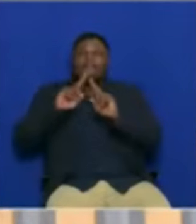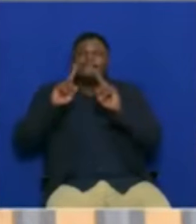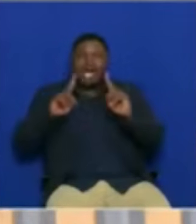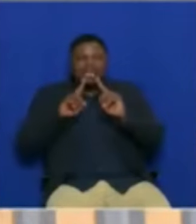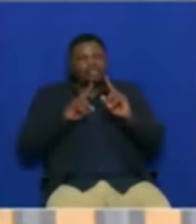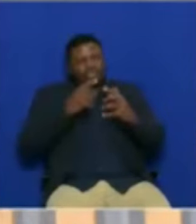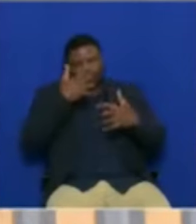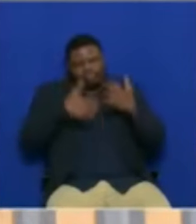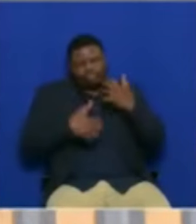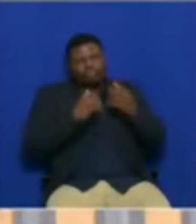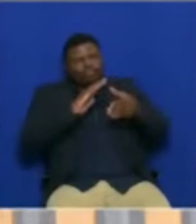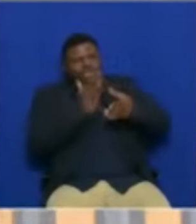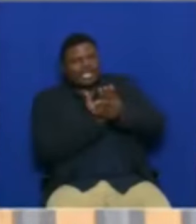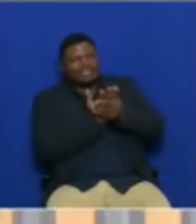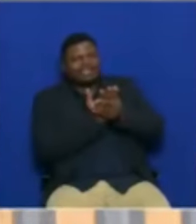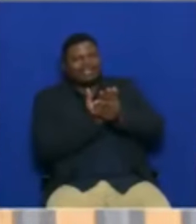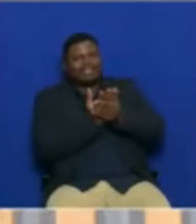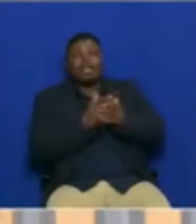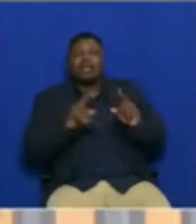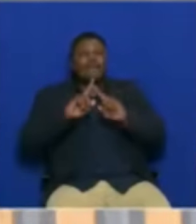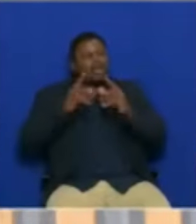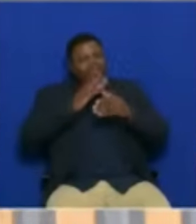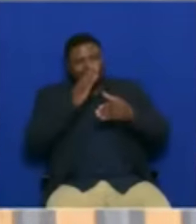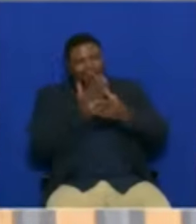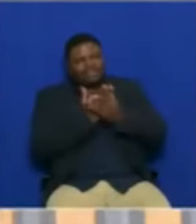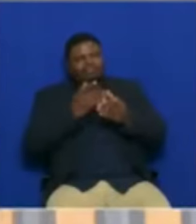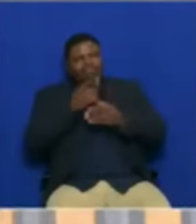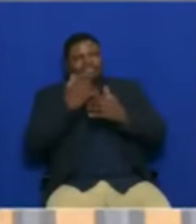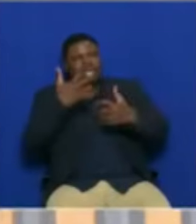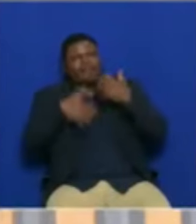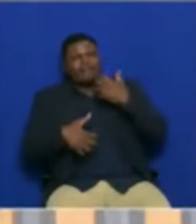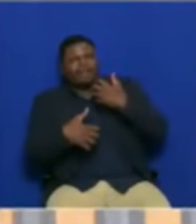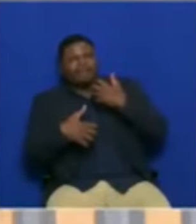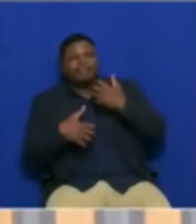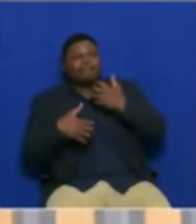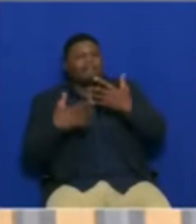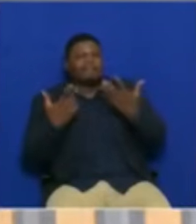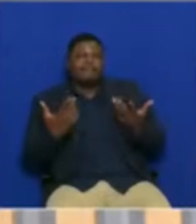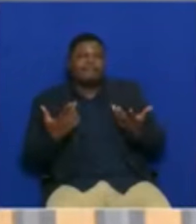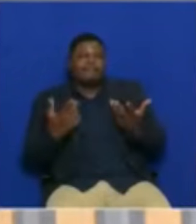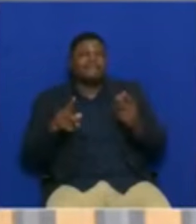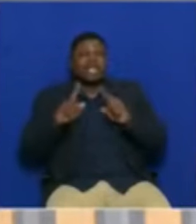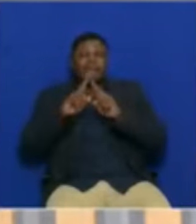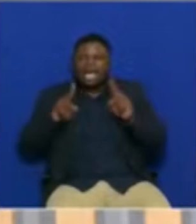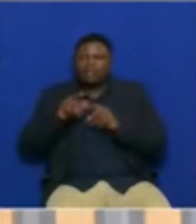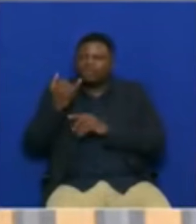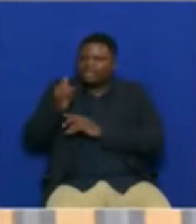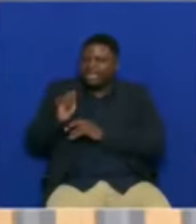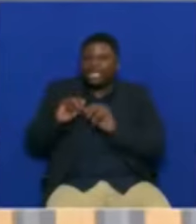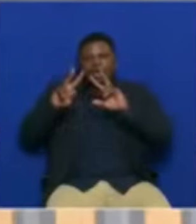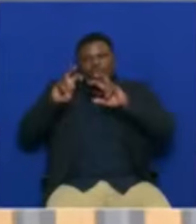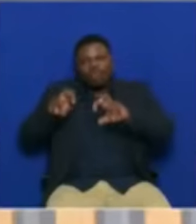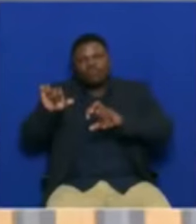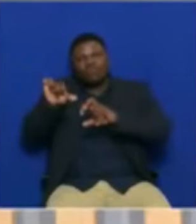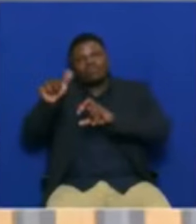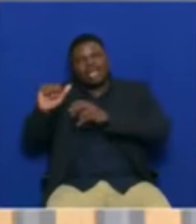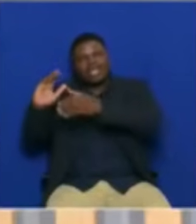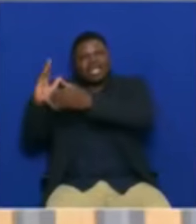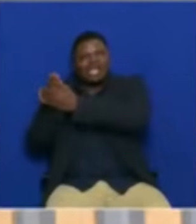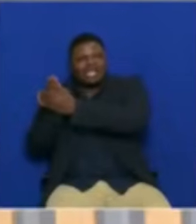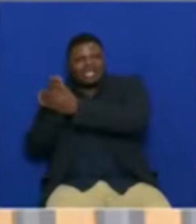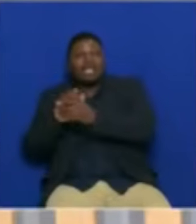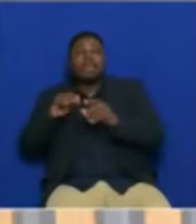bail conditions in other investigations that you are still conducting. You are using this case to get